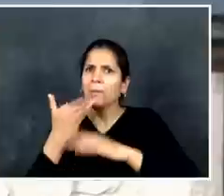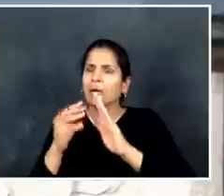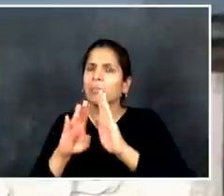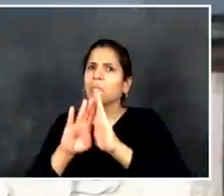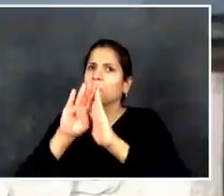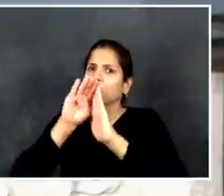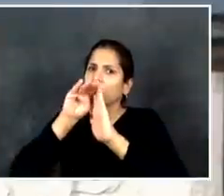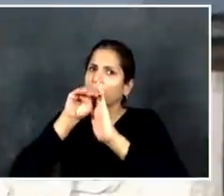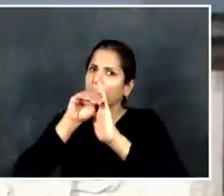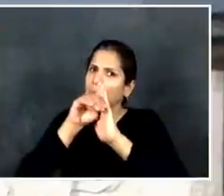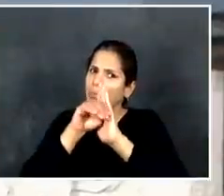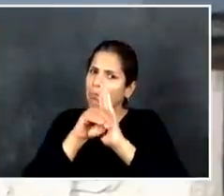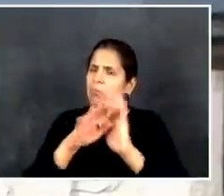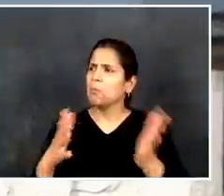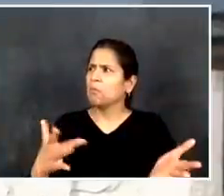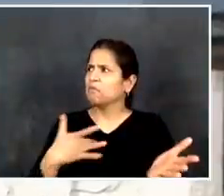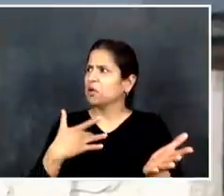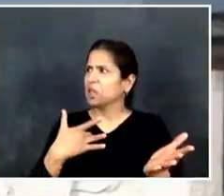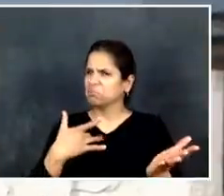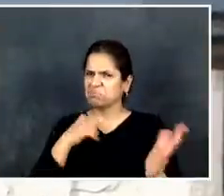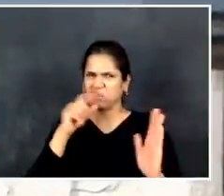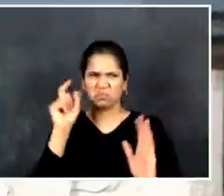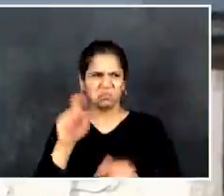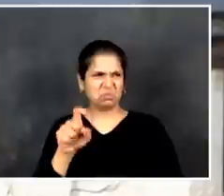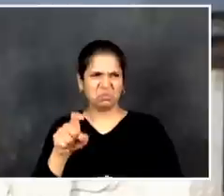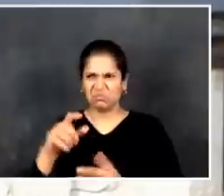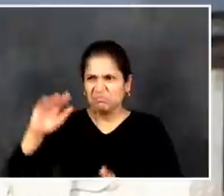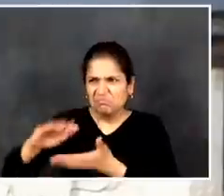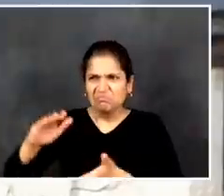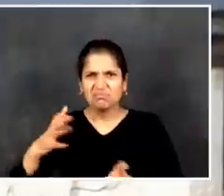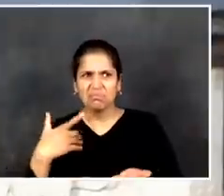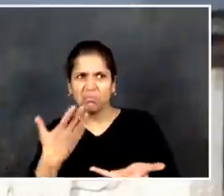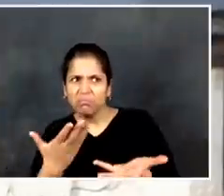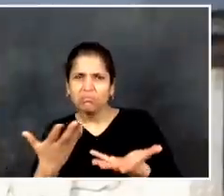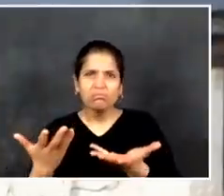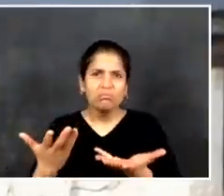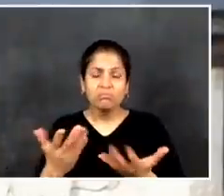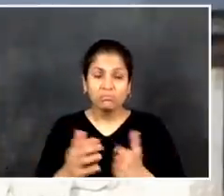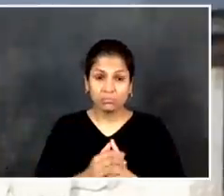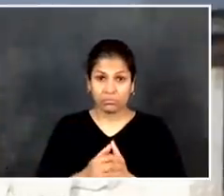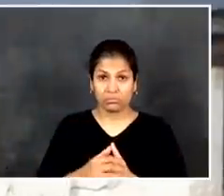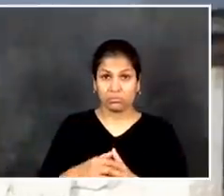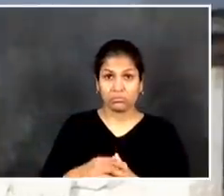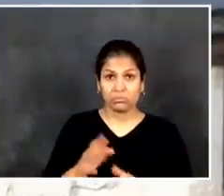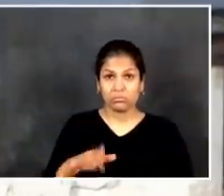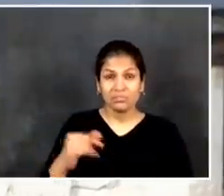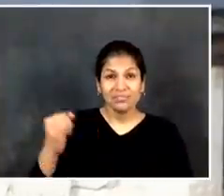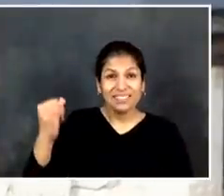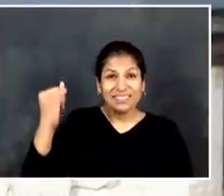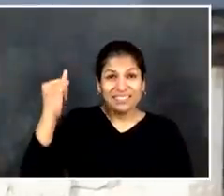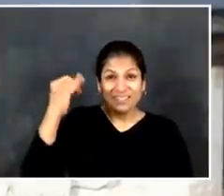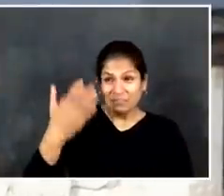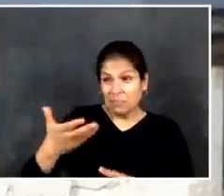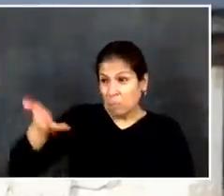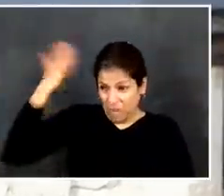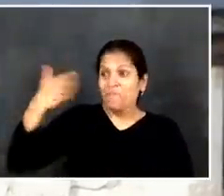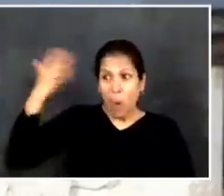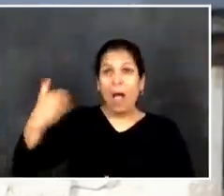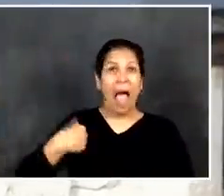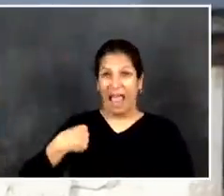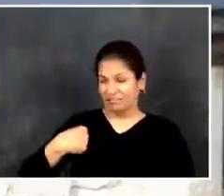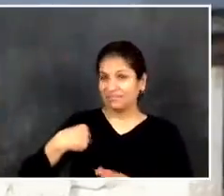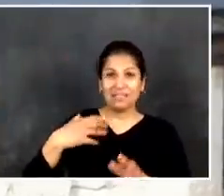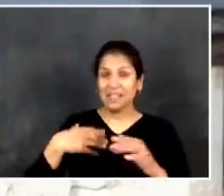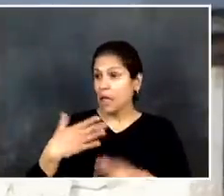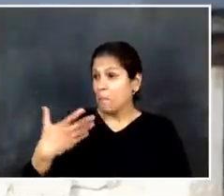need to put them in the service. But if they had been needed, they would have gone immediately into service, even though they were partway through the process with the FDA. And